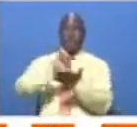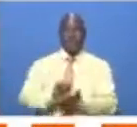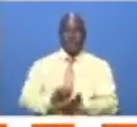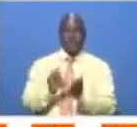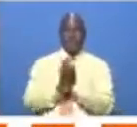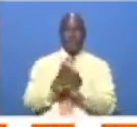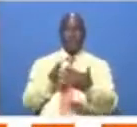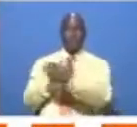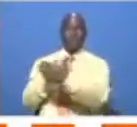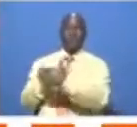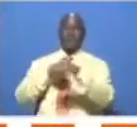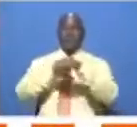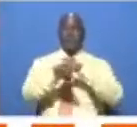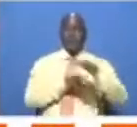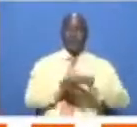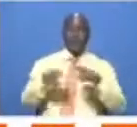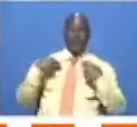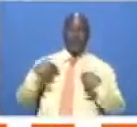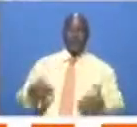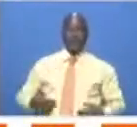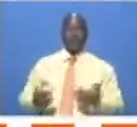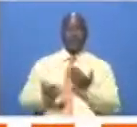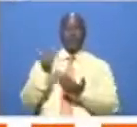have limited access to health care.